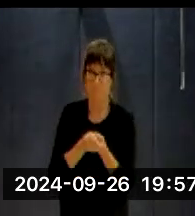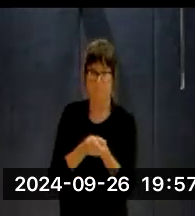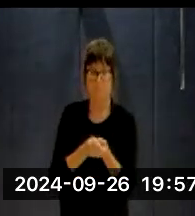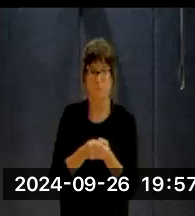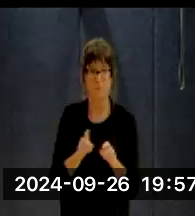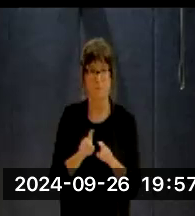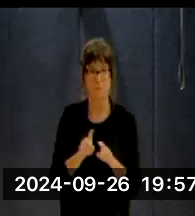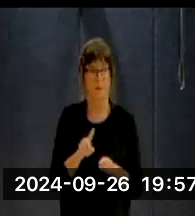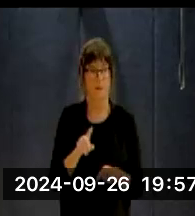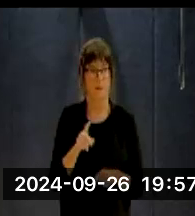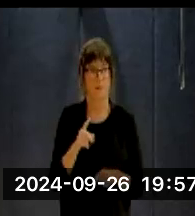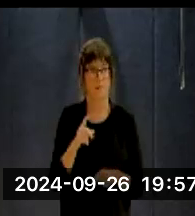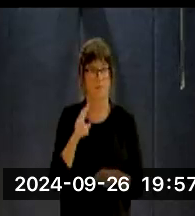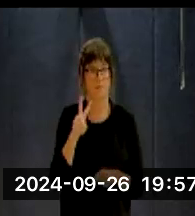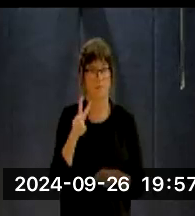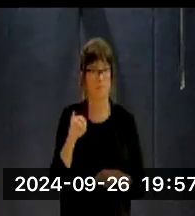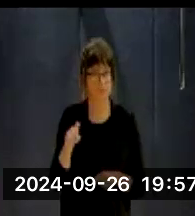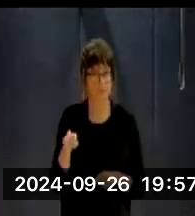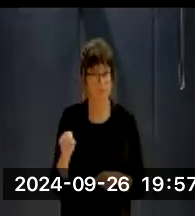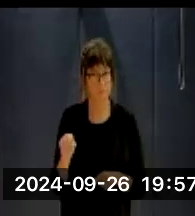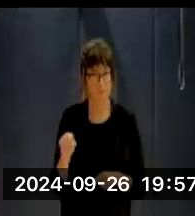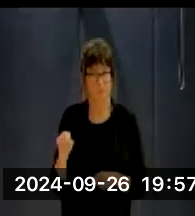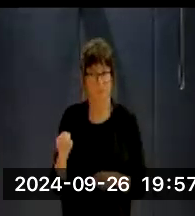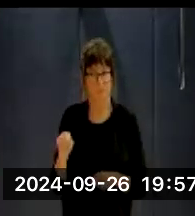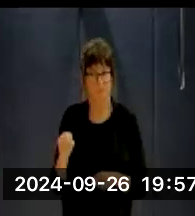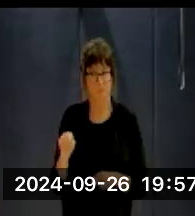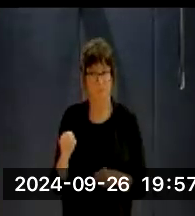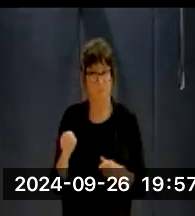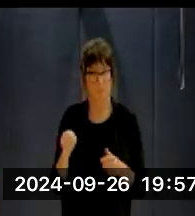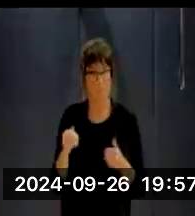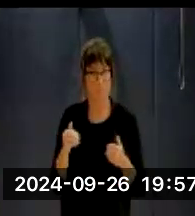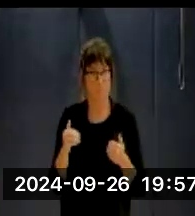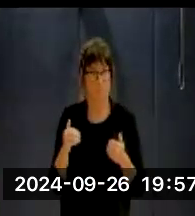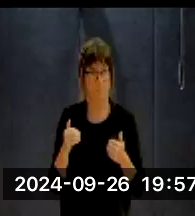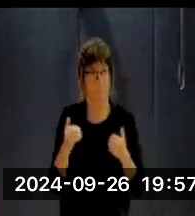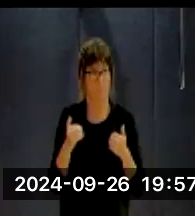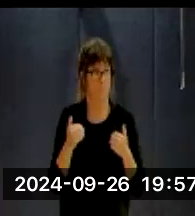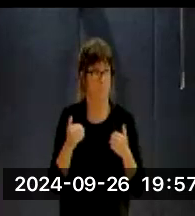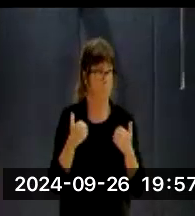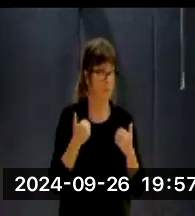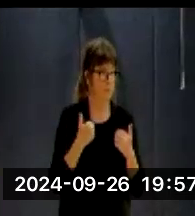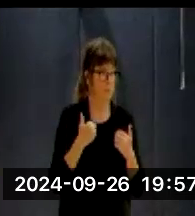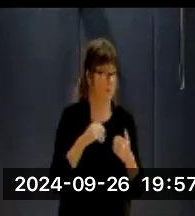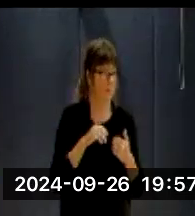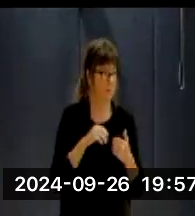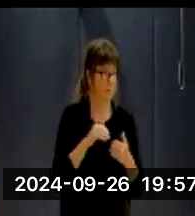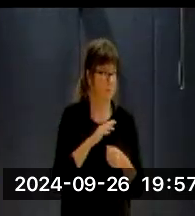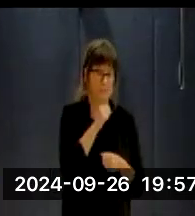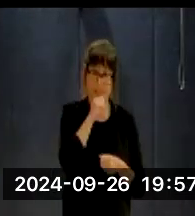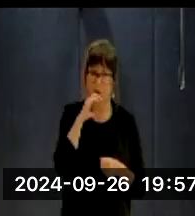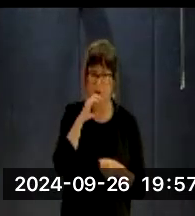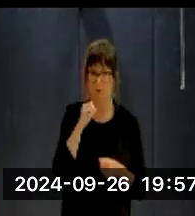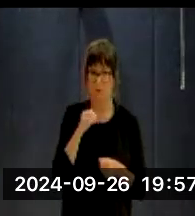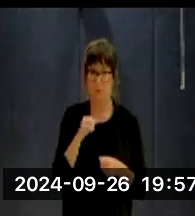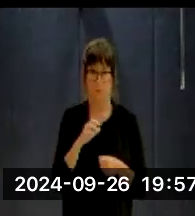victim, as a young senior, and also physically handicapped recently, about a